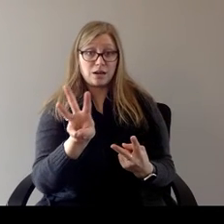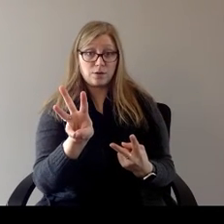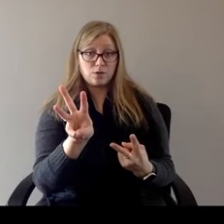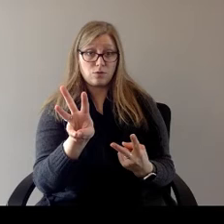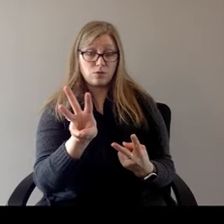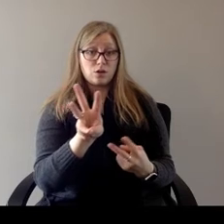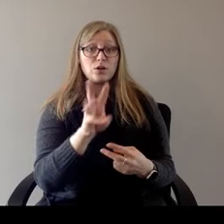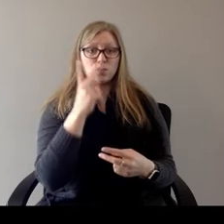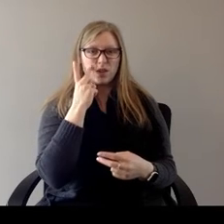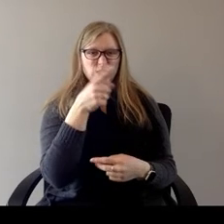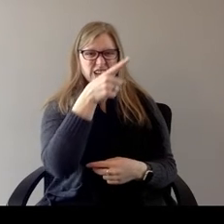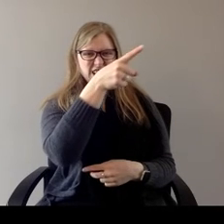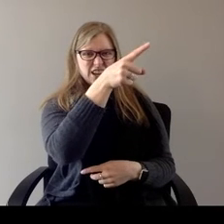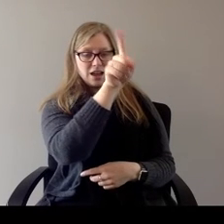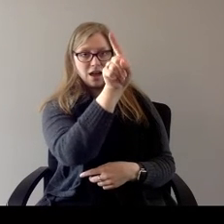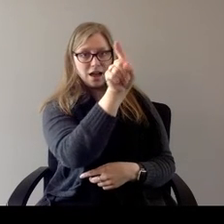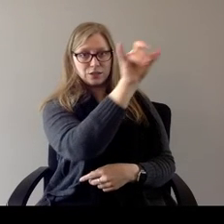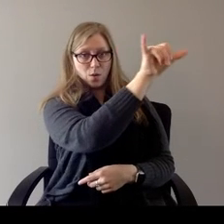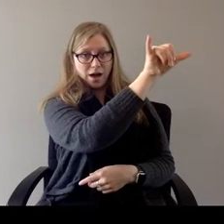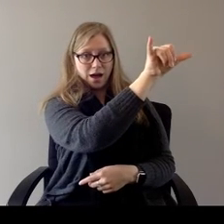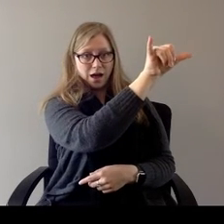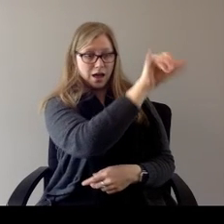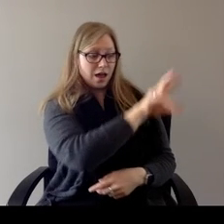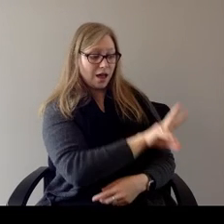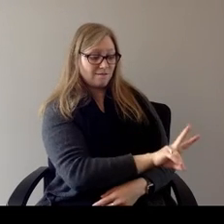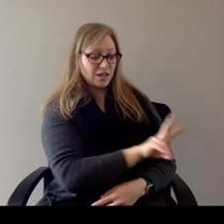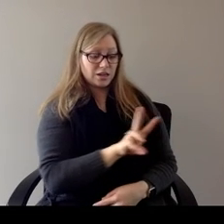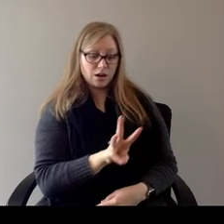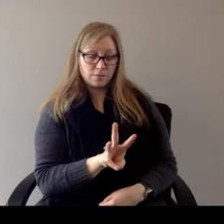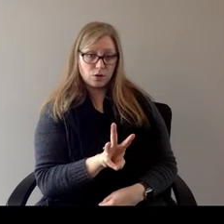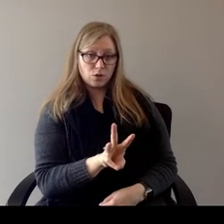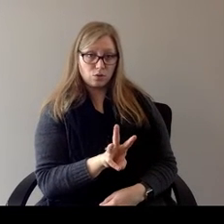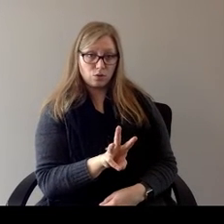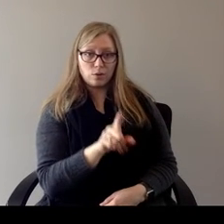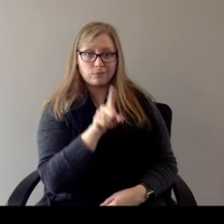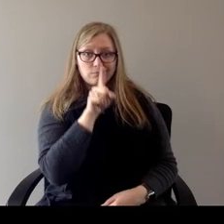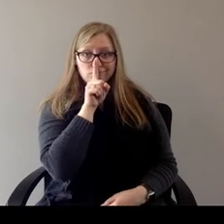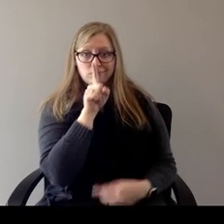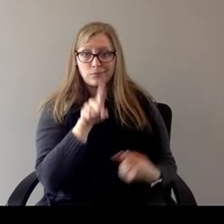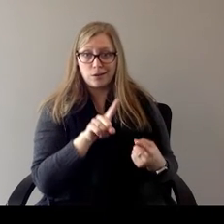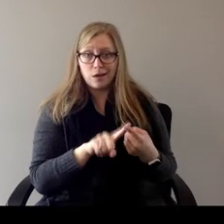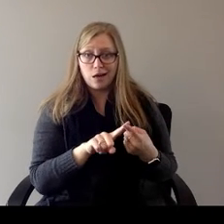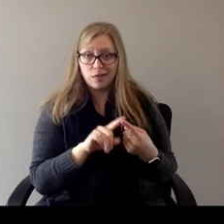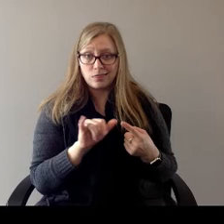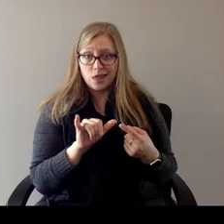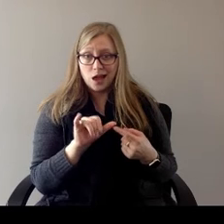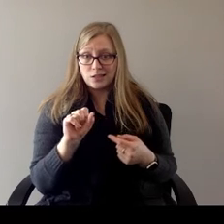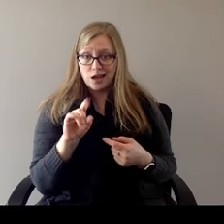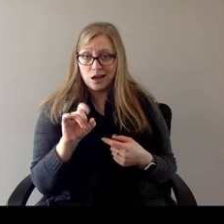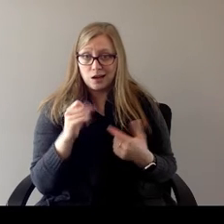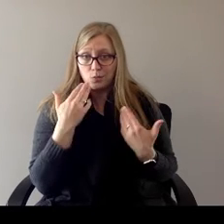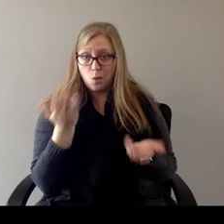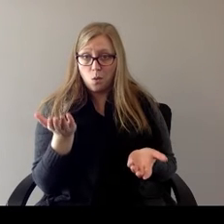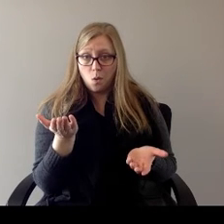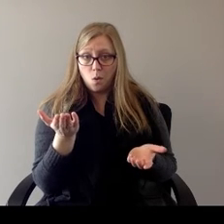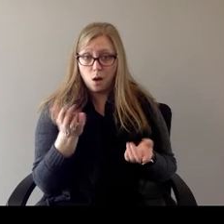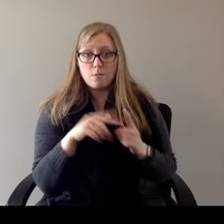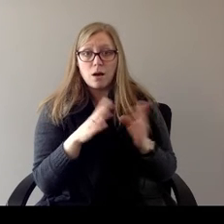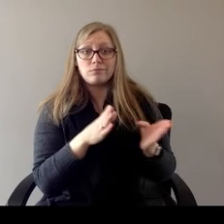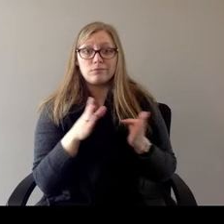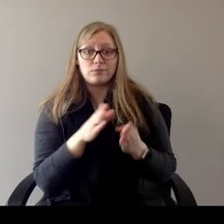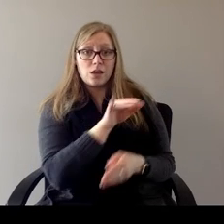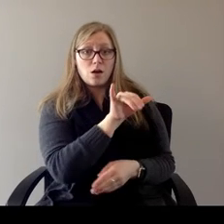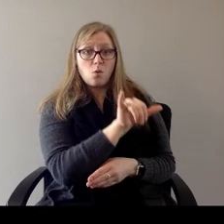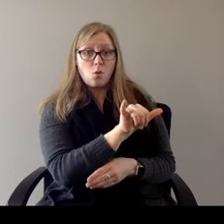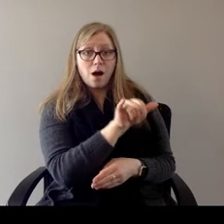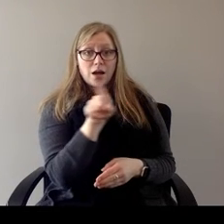XY and VW. We don't know anything about those sides, so I can't use that. But I can use YZ. That's what comes next.